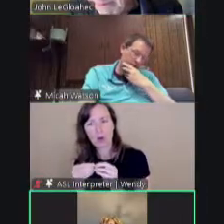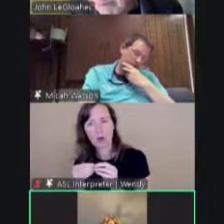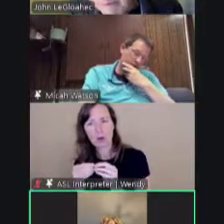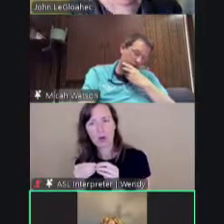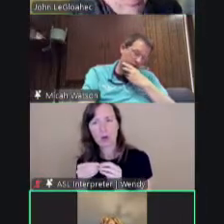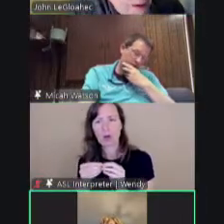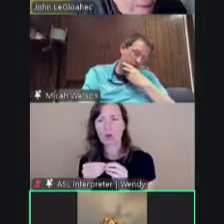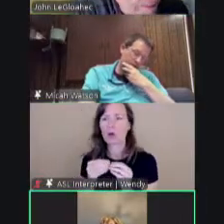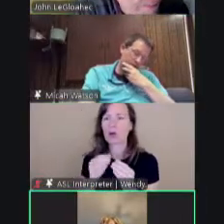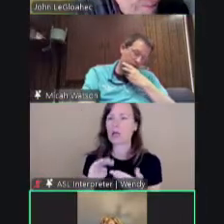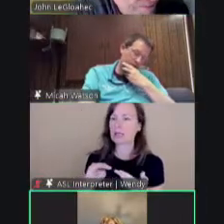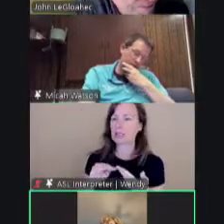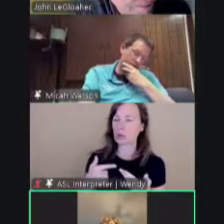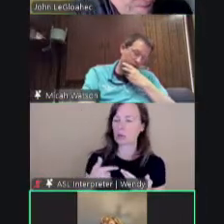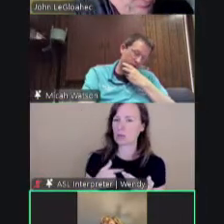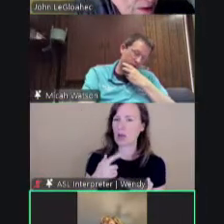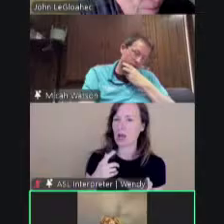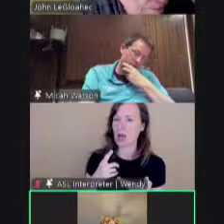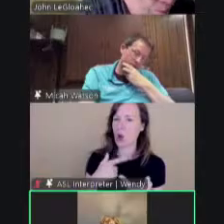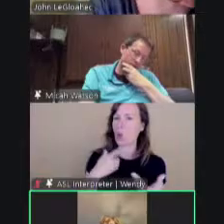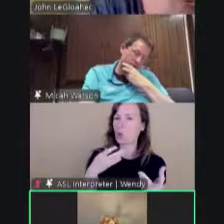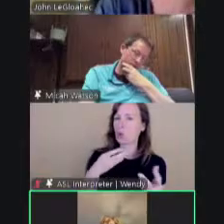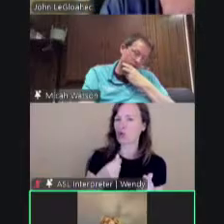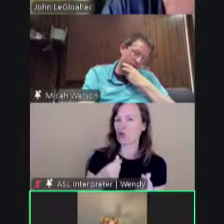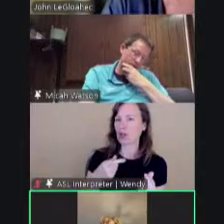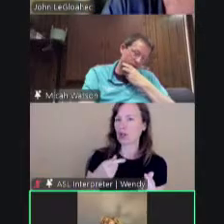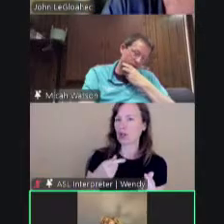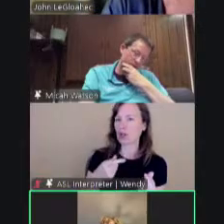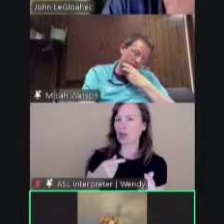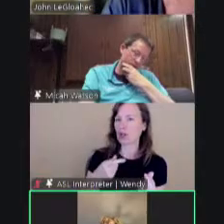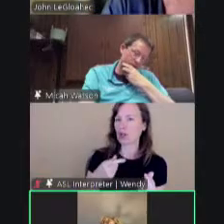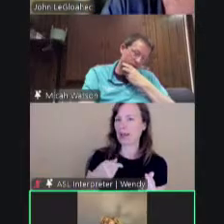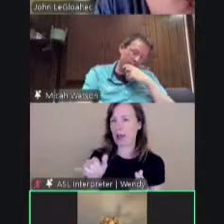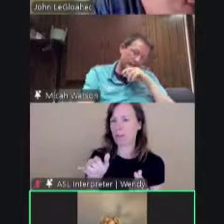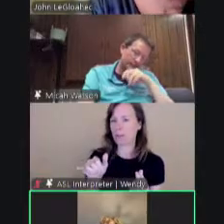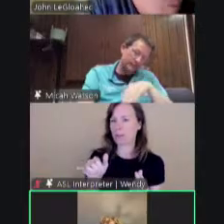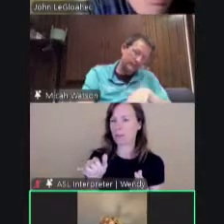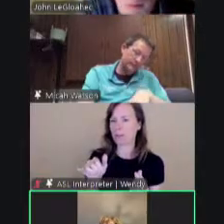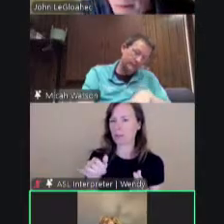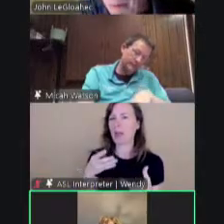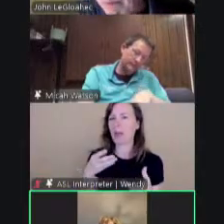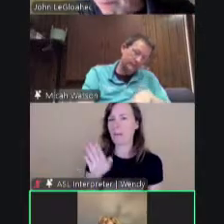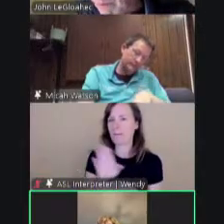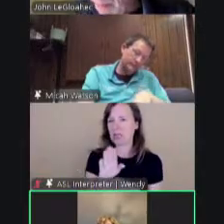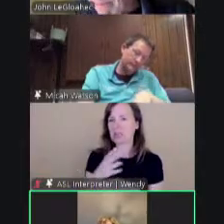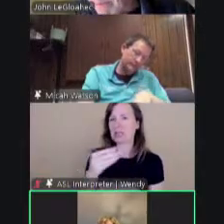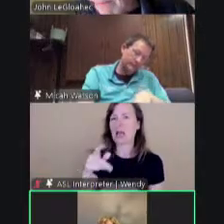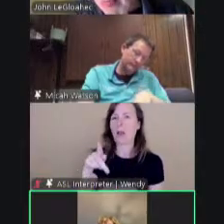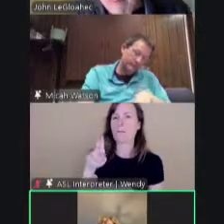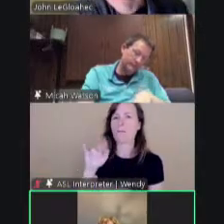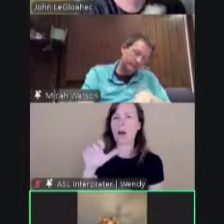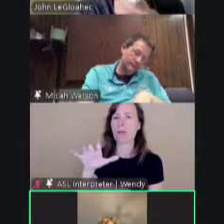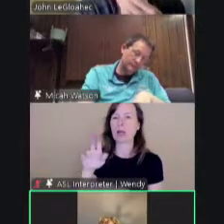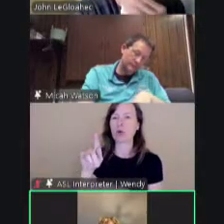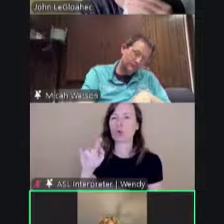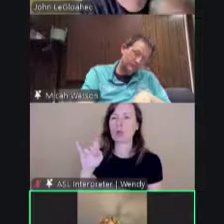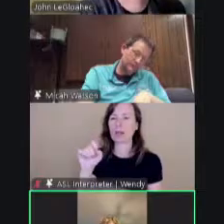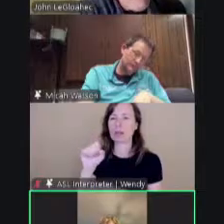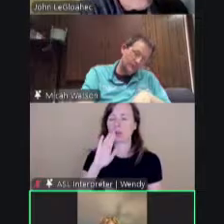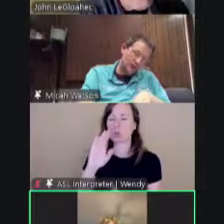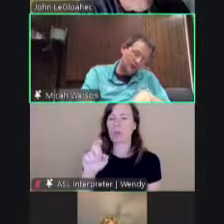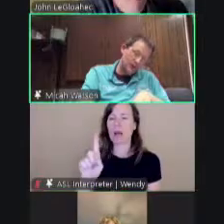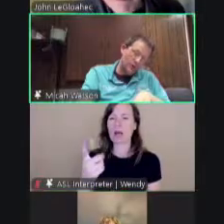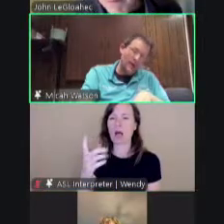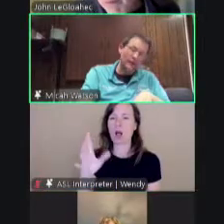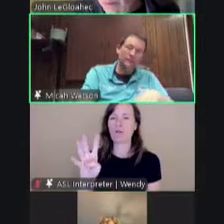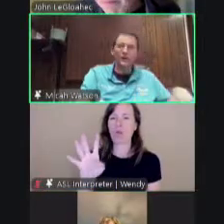Excuse me. We're treating them one and the same. Business public utilities would be at $1.45.